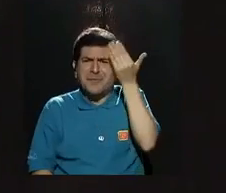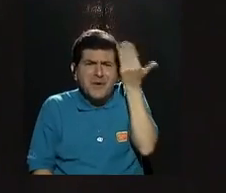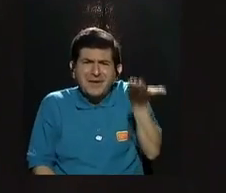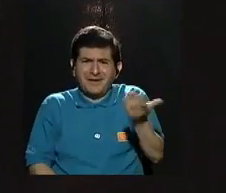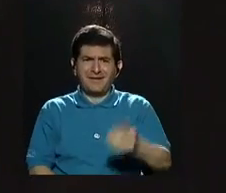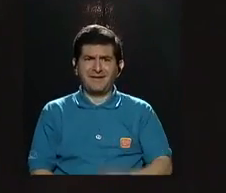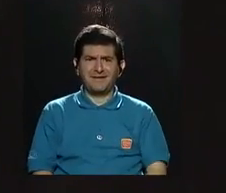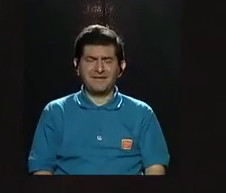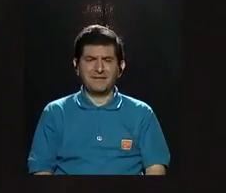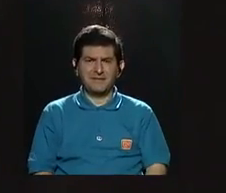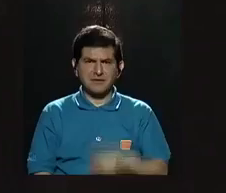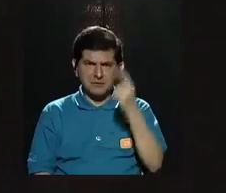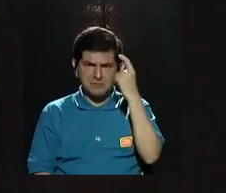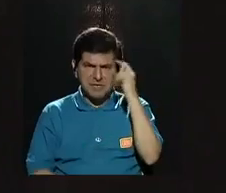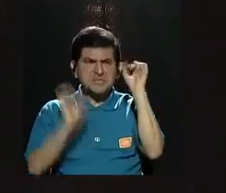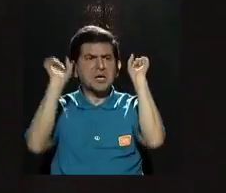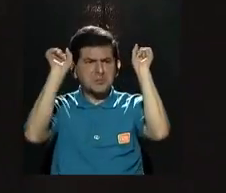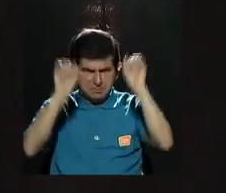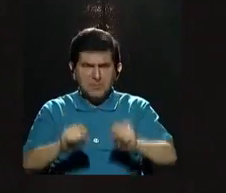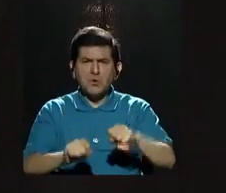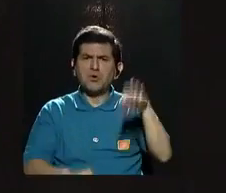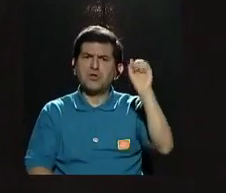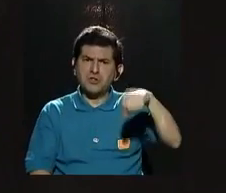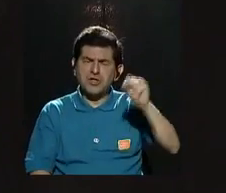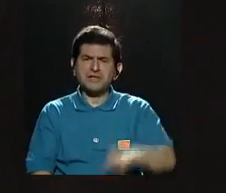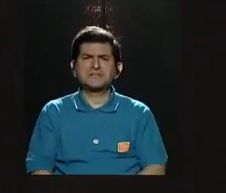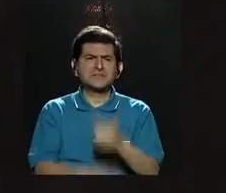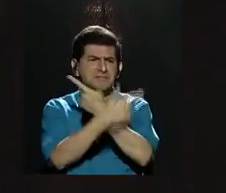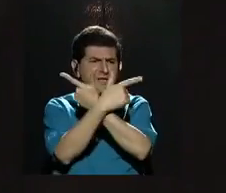might be possible to achieve women's liberation